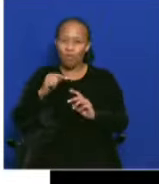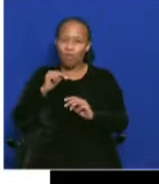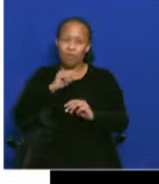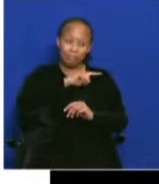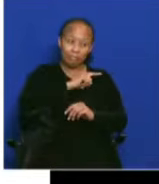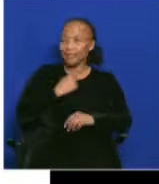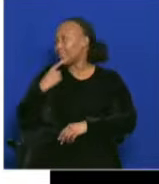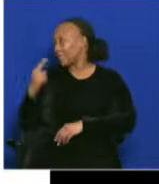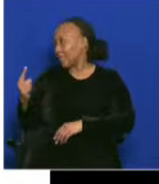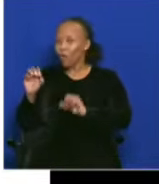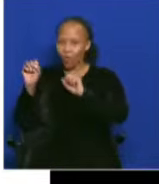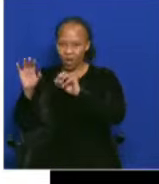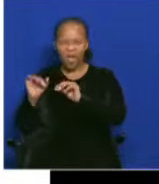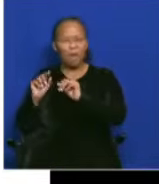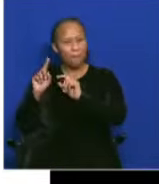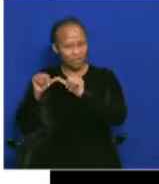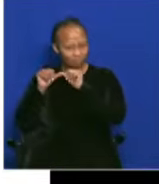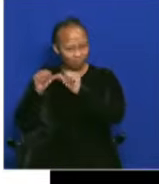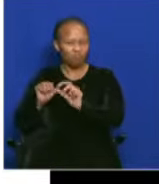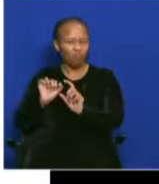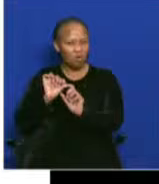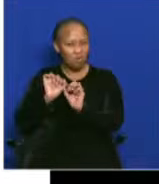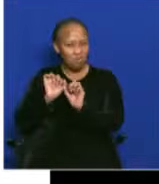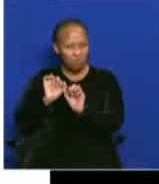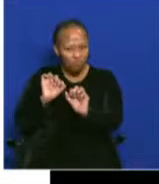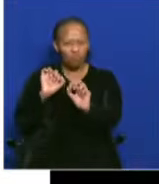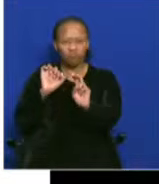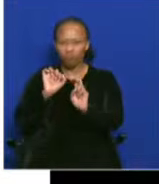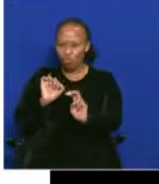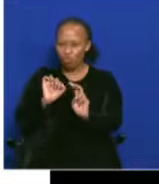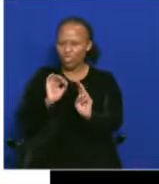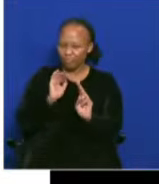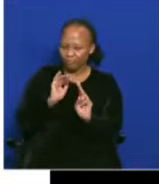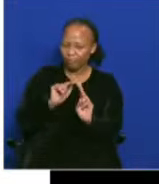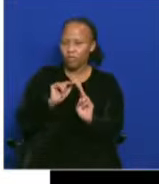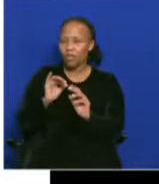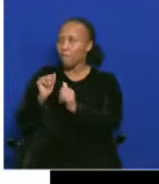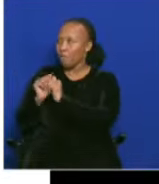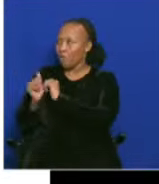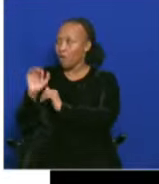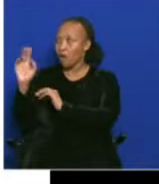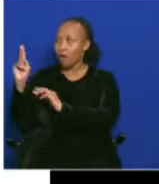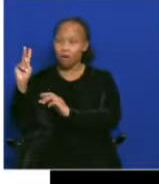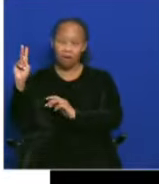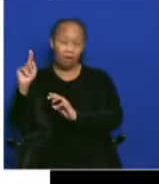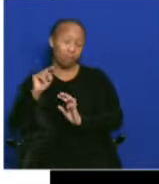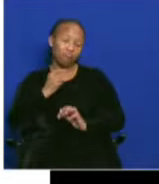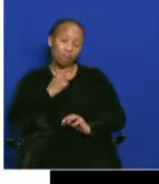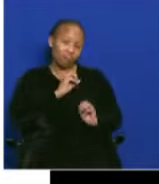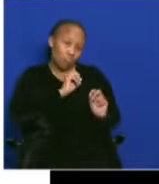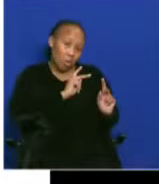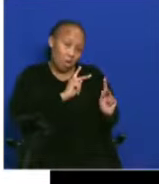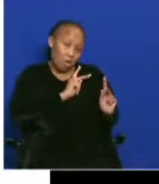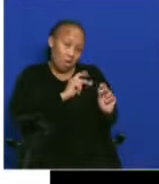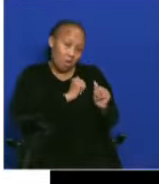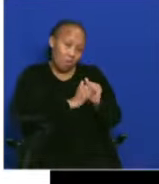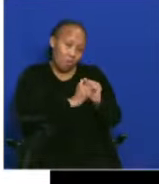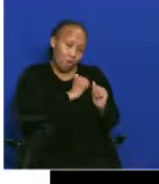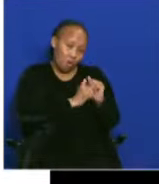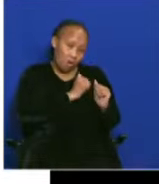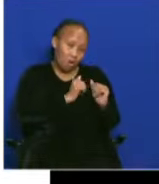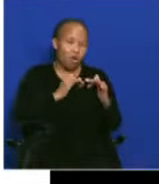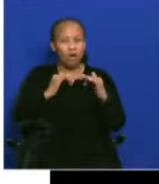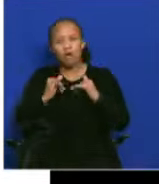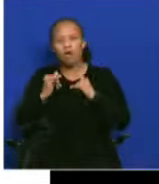him, please, Brew. General Khan says, okay, Brew, and then says, we had supper by